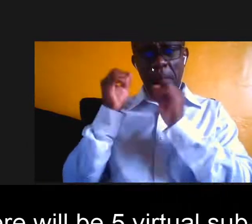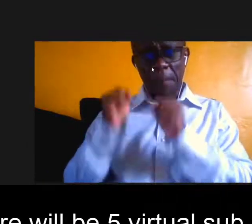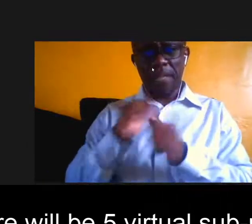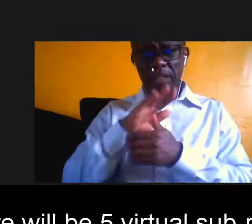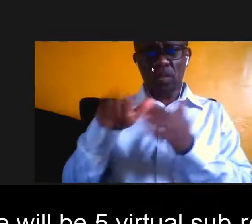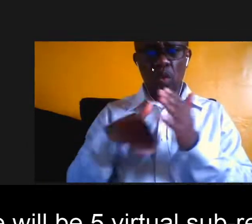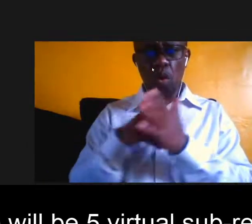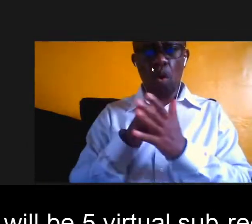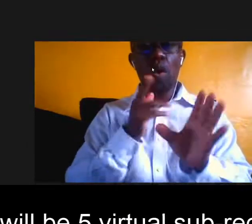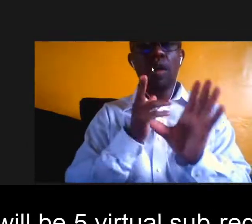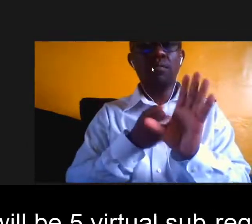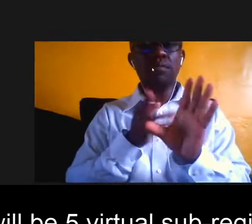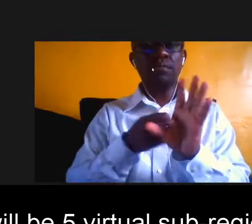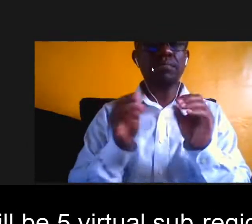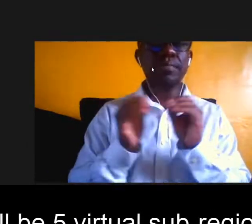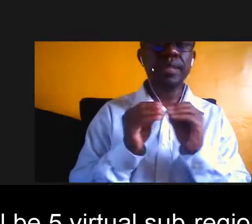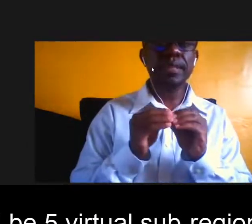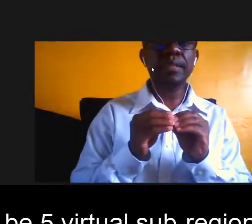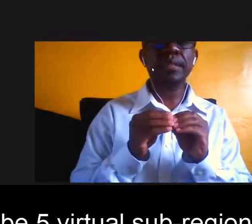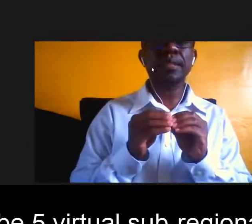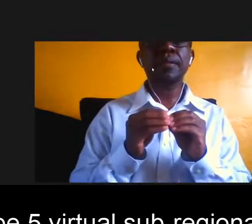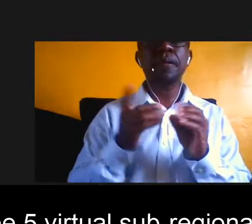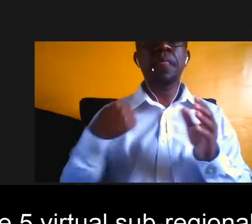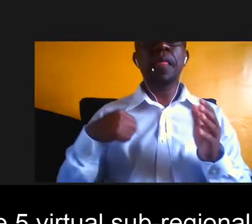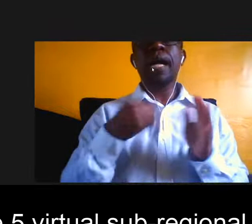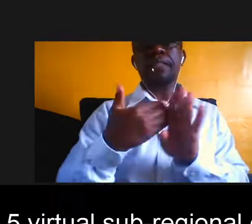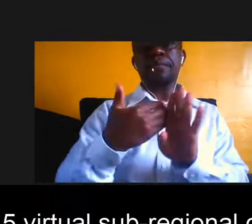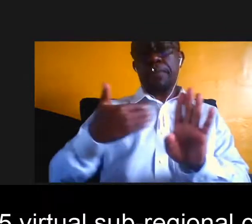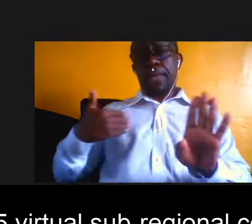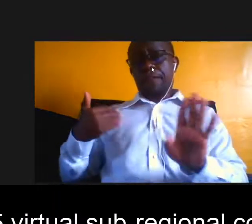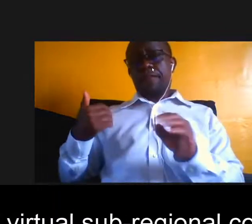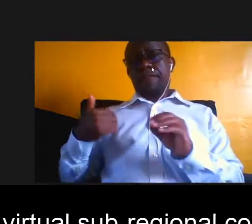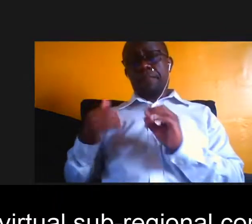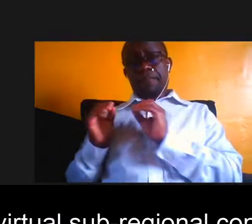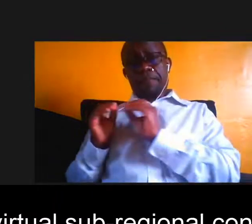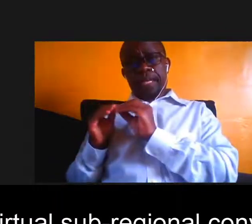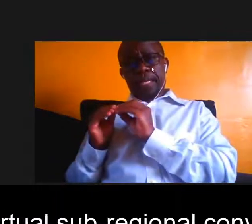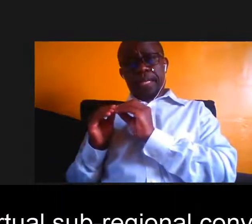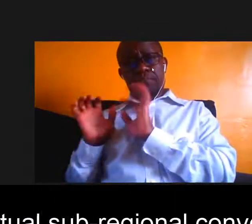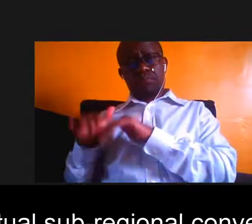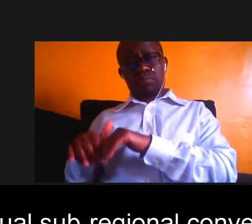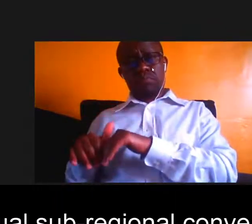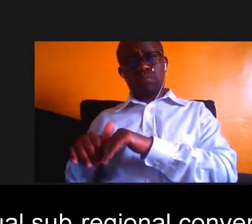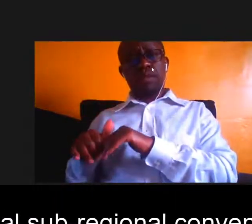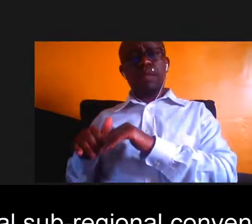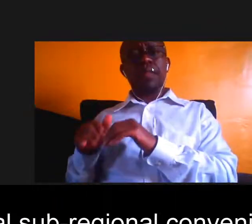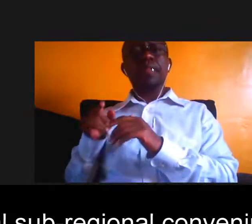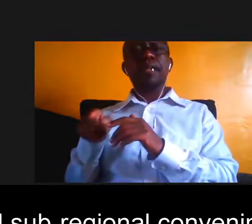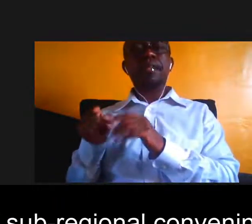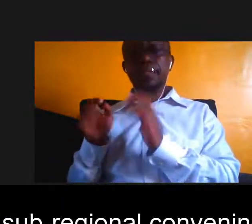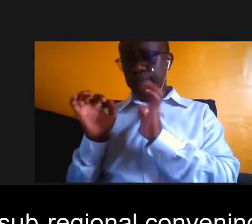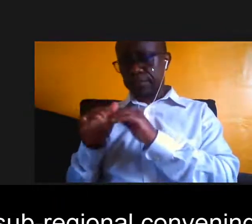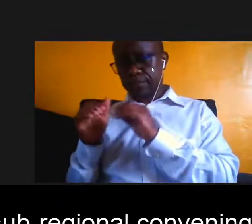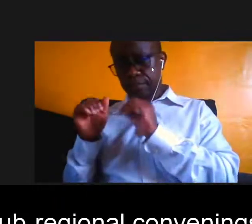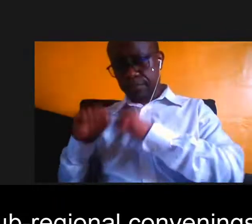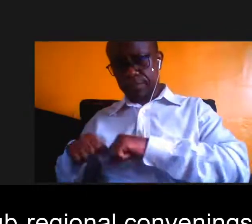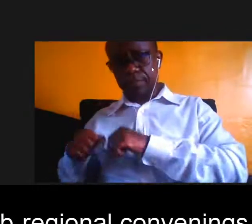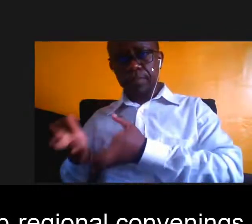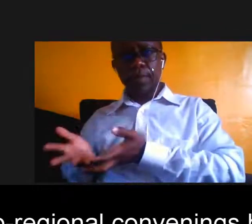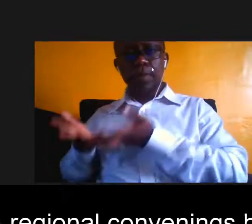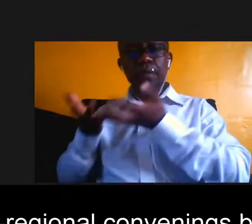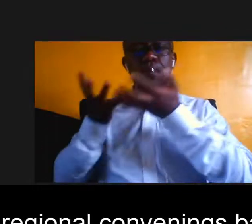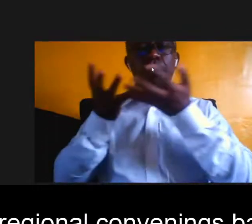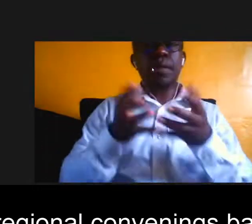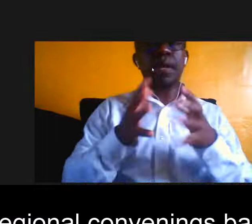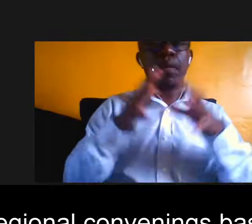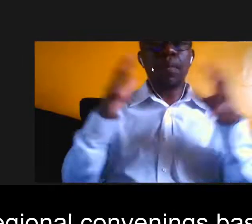do we engage them? Do we have pre-conferences? How does it feed in? But we need representation from